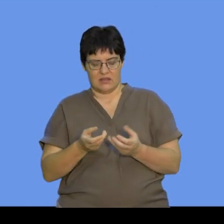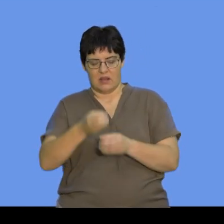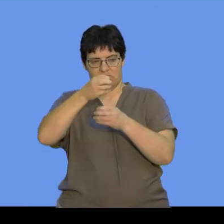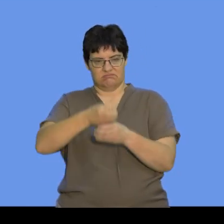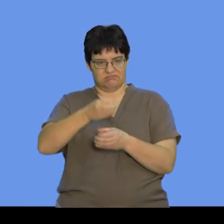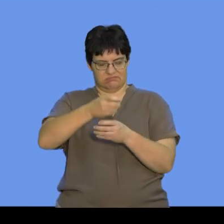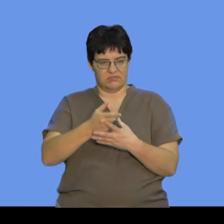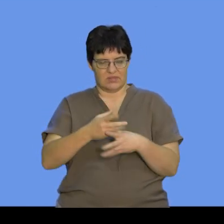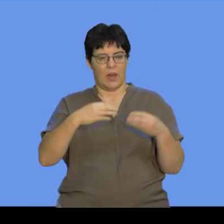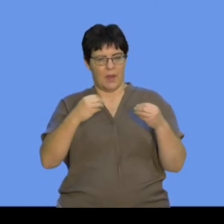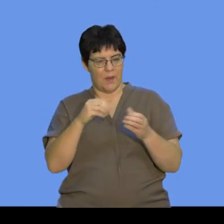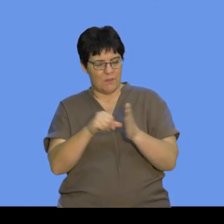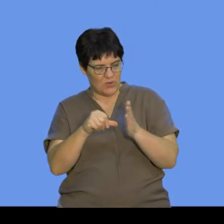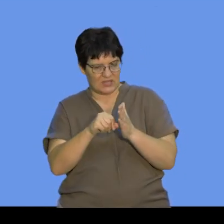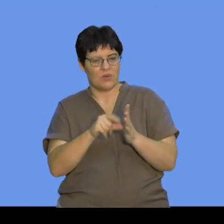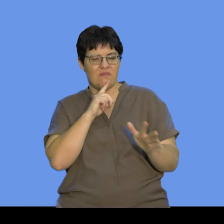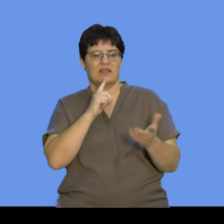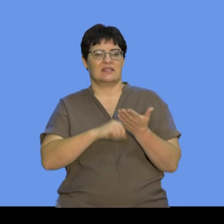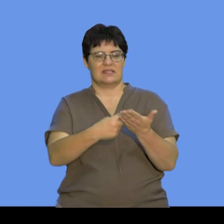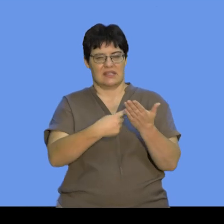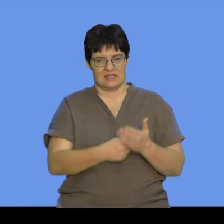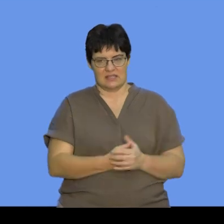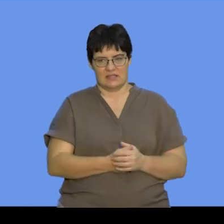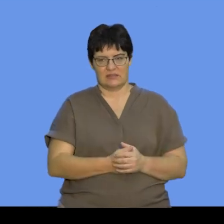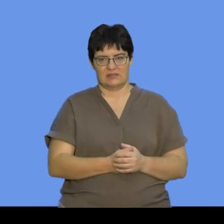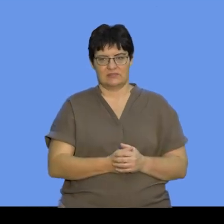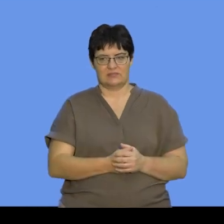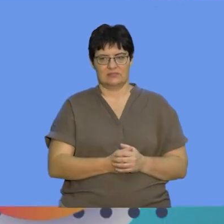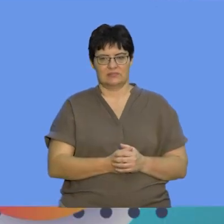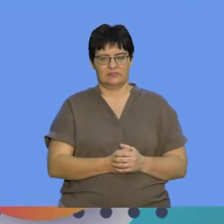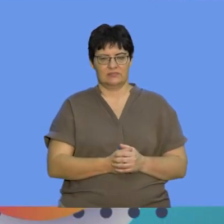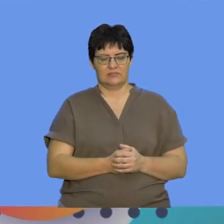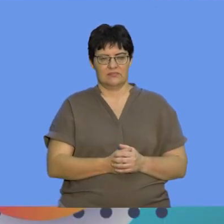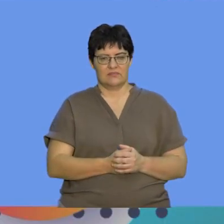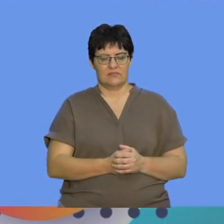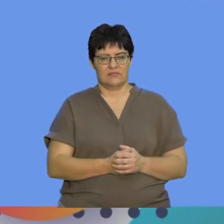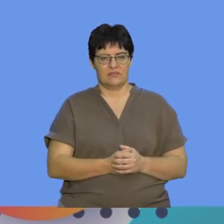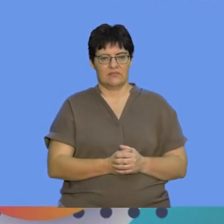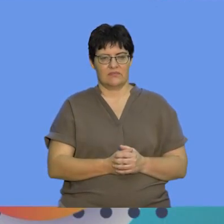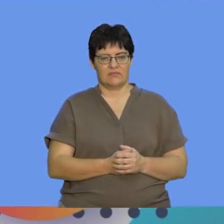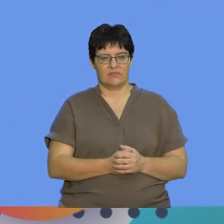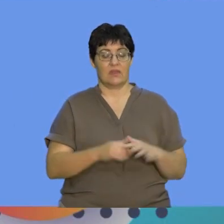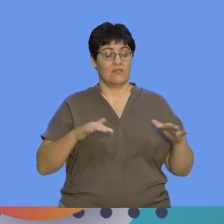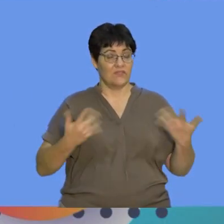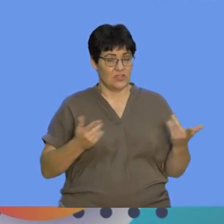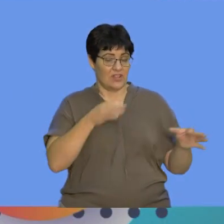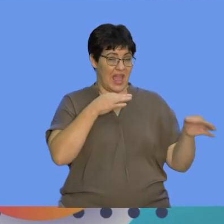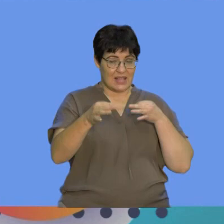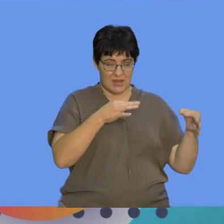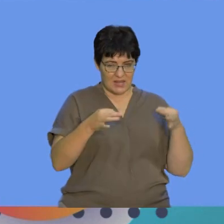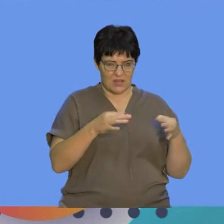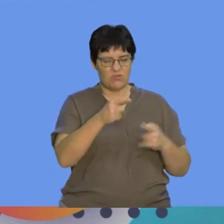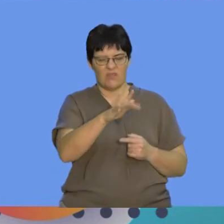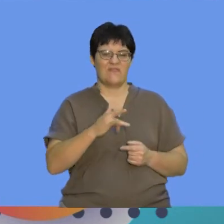we'll discuss in detail, which is density. Right, okay. Now, having said that, we get a sense in terms